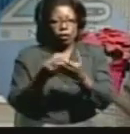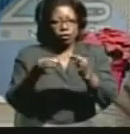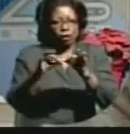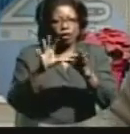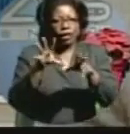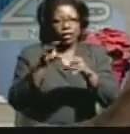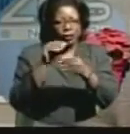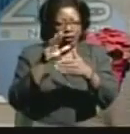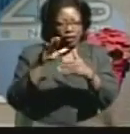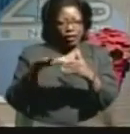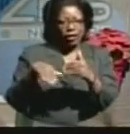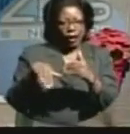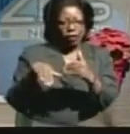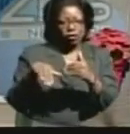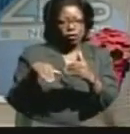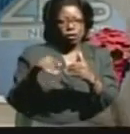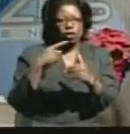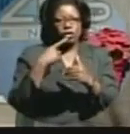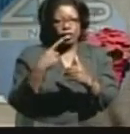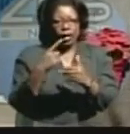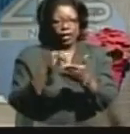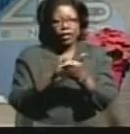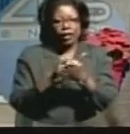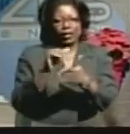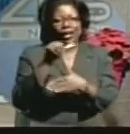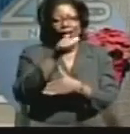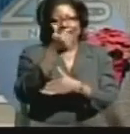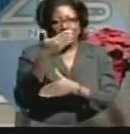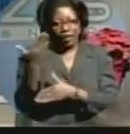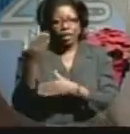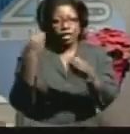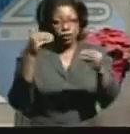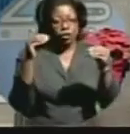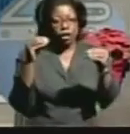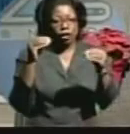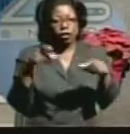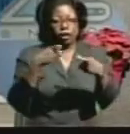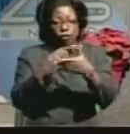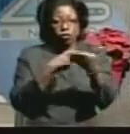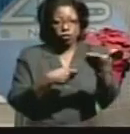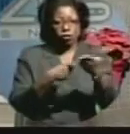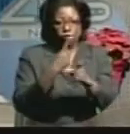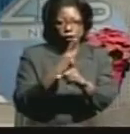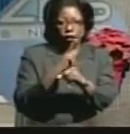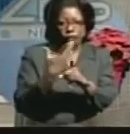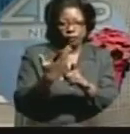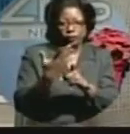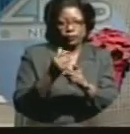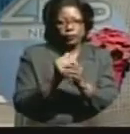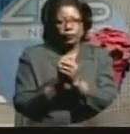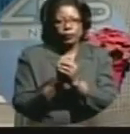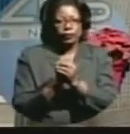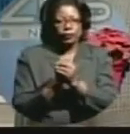and beyond someone saying to you, anything's for sale at a price.